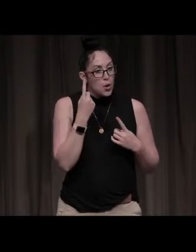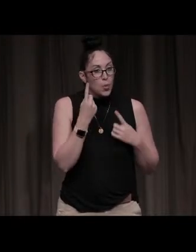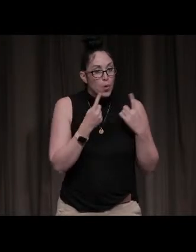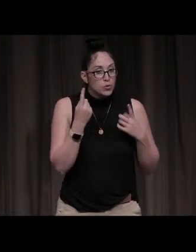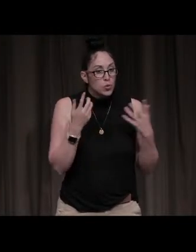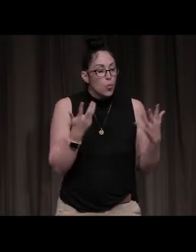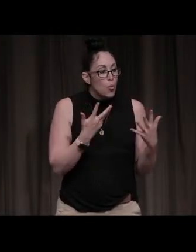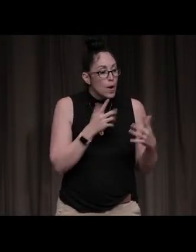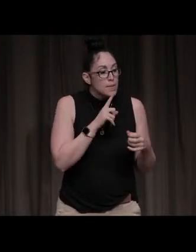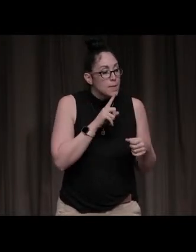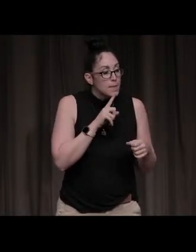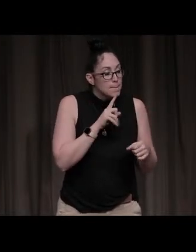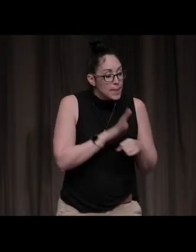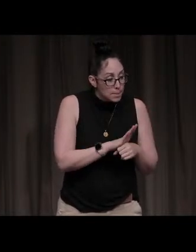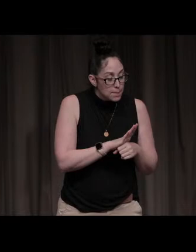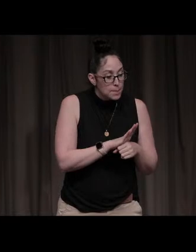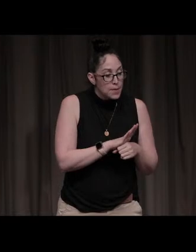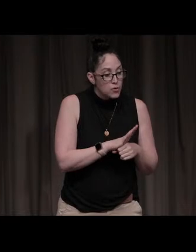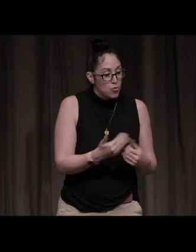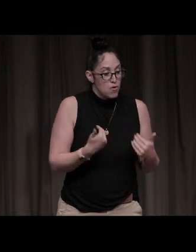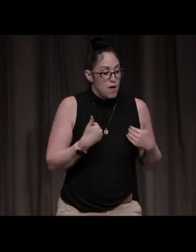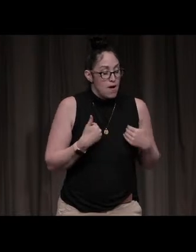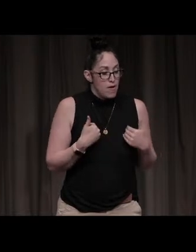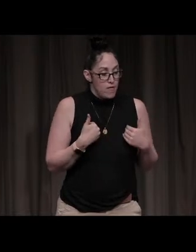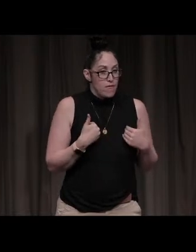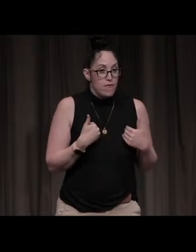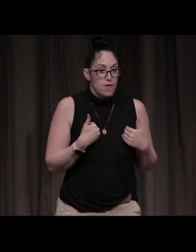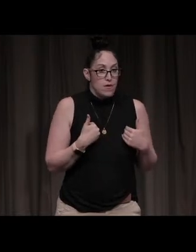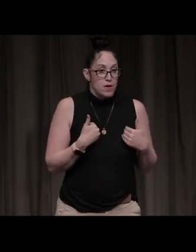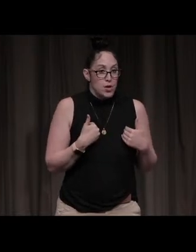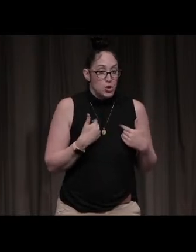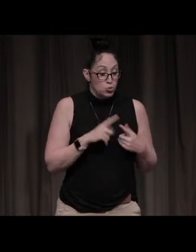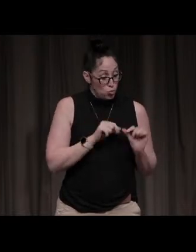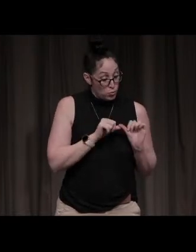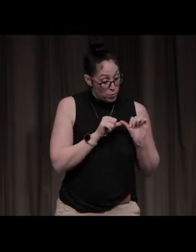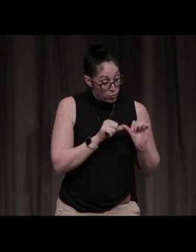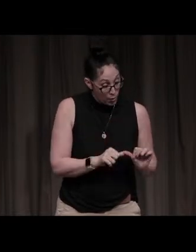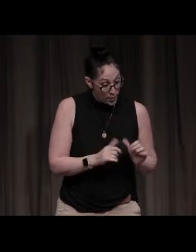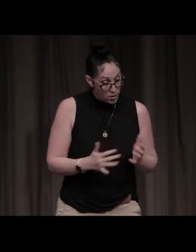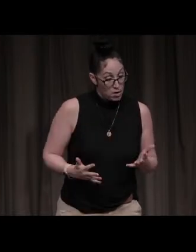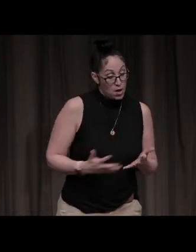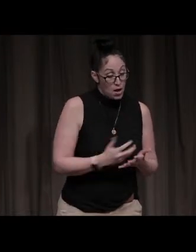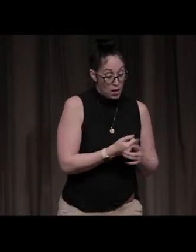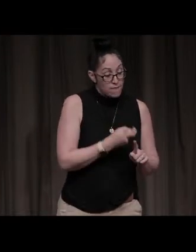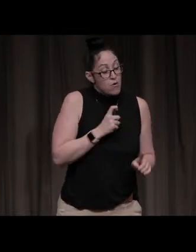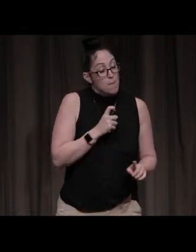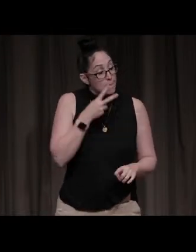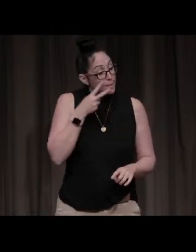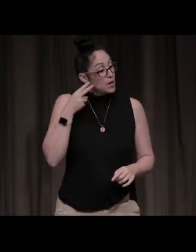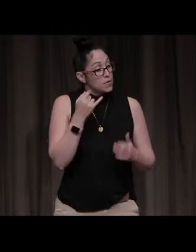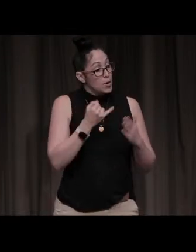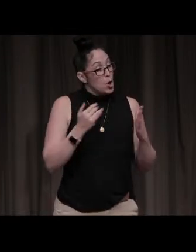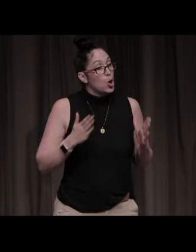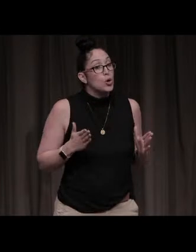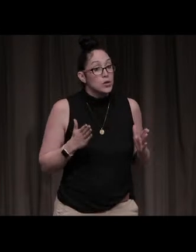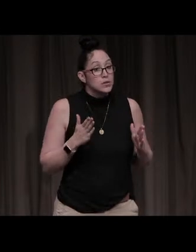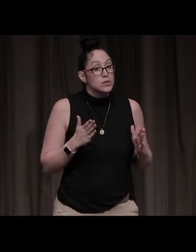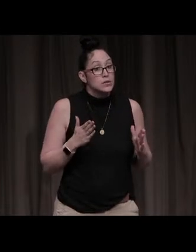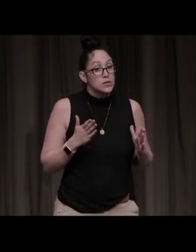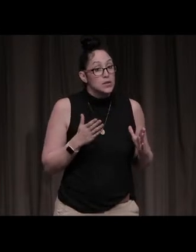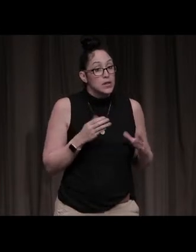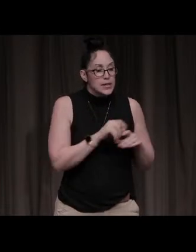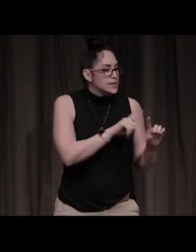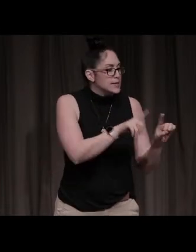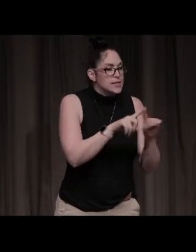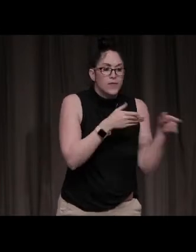there to collect, to actually permanently collect from Native American artists in different